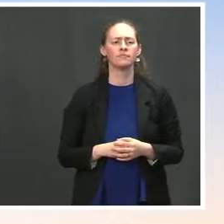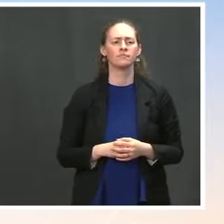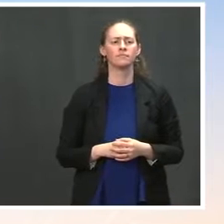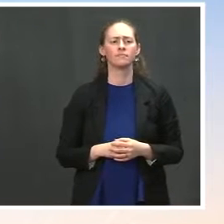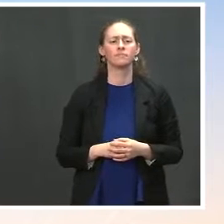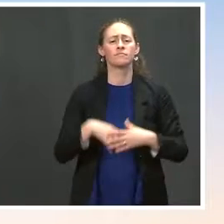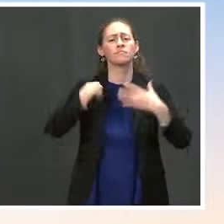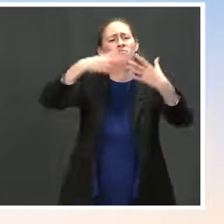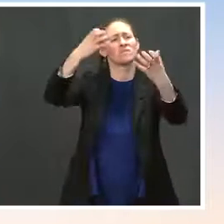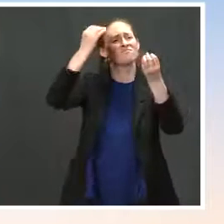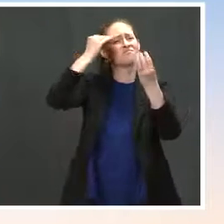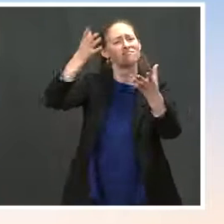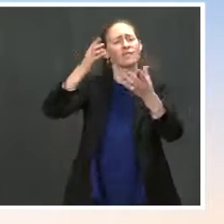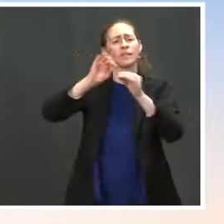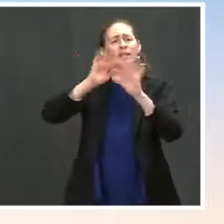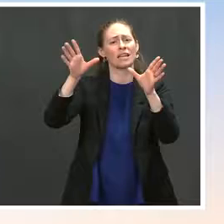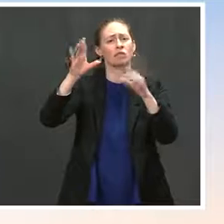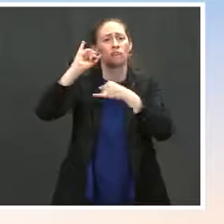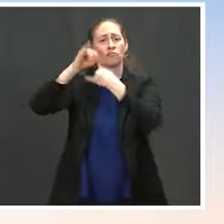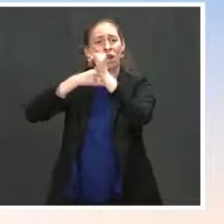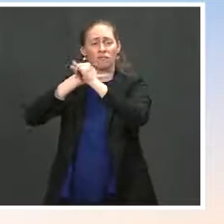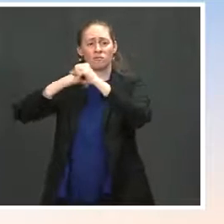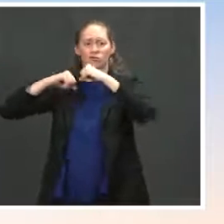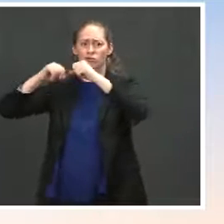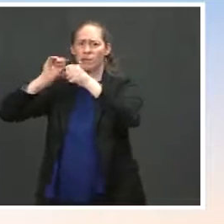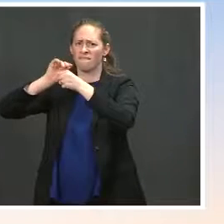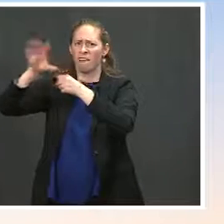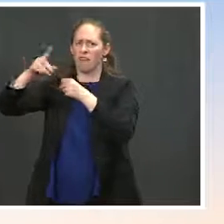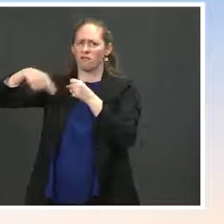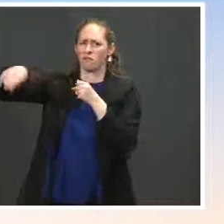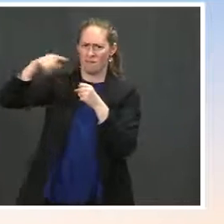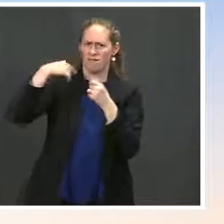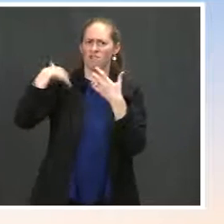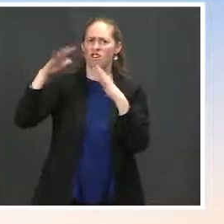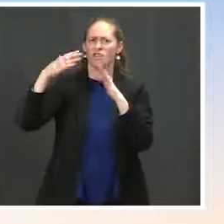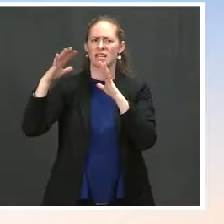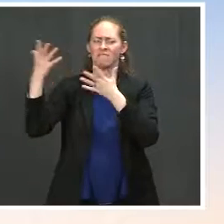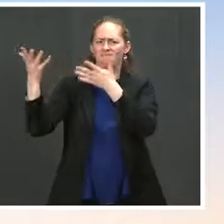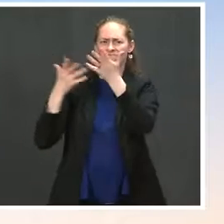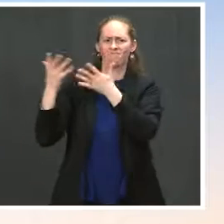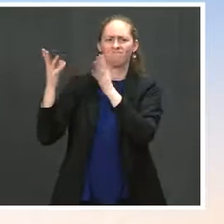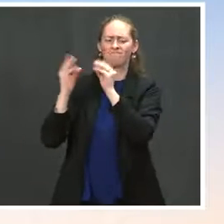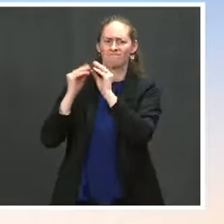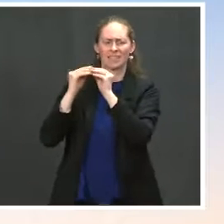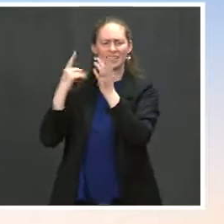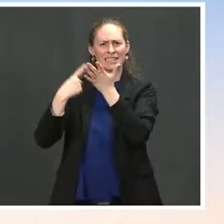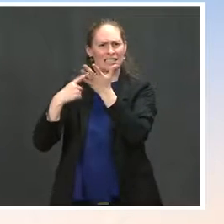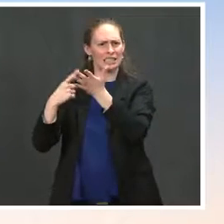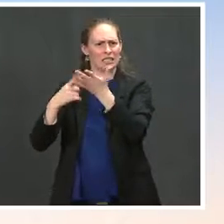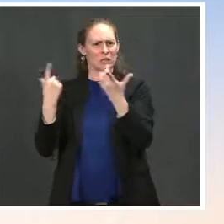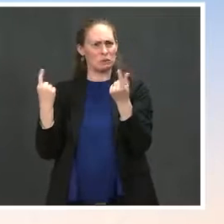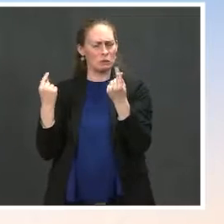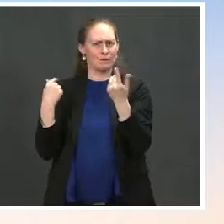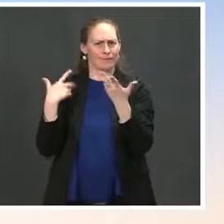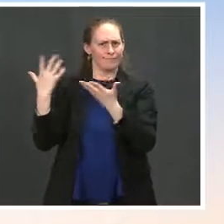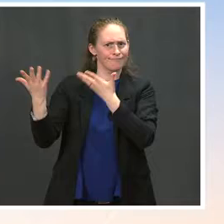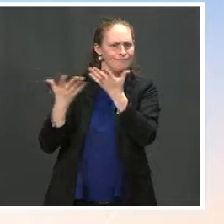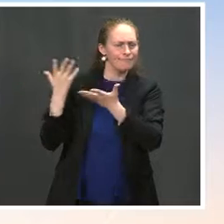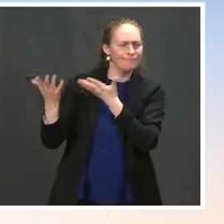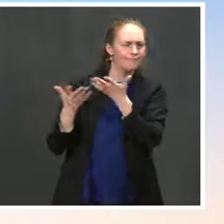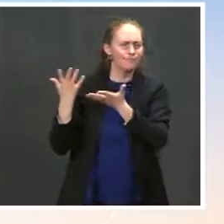had a conversation with his counterpart just a few days ago where this was certainly a part of the discussion and conveying not just